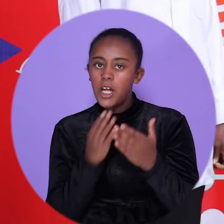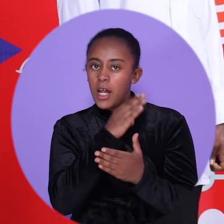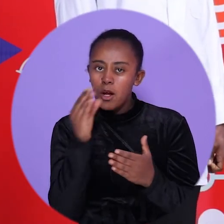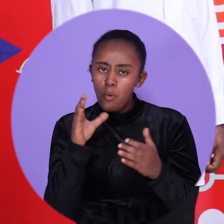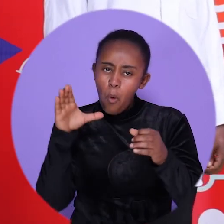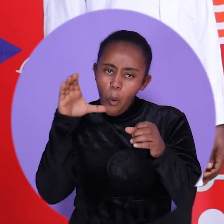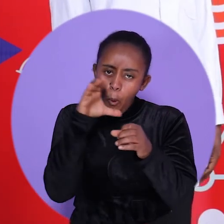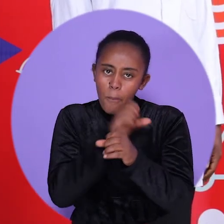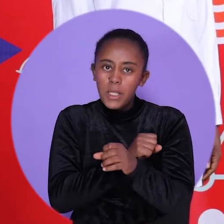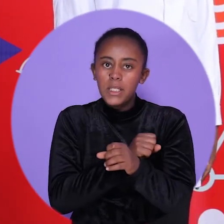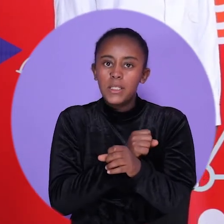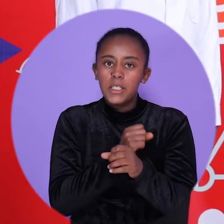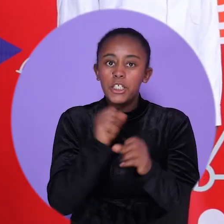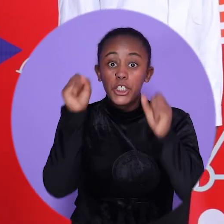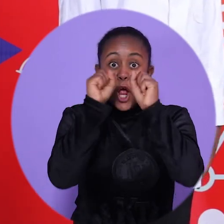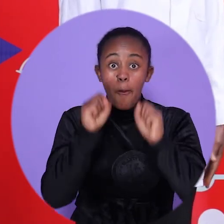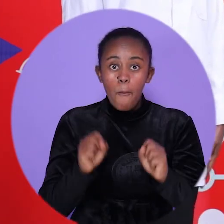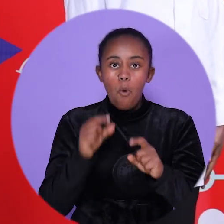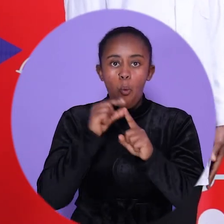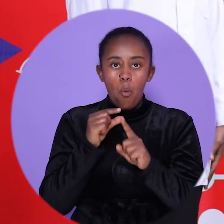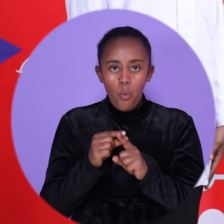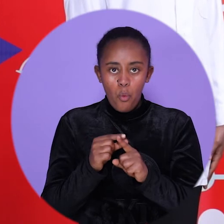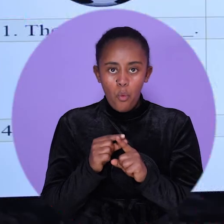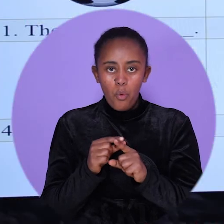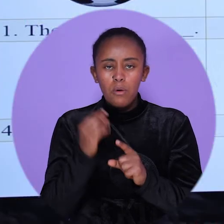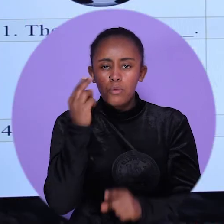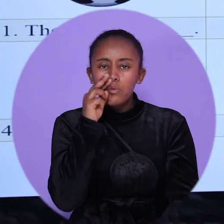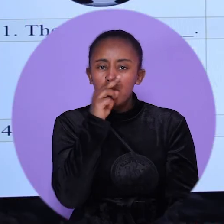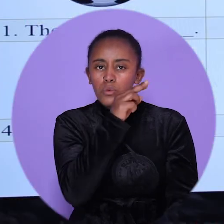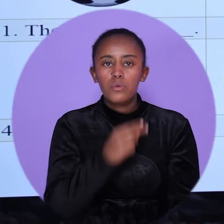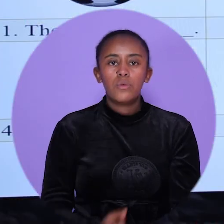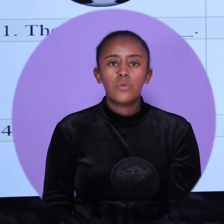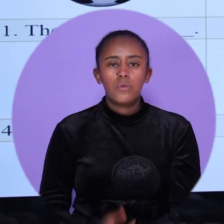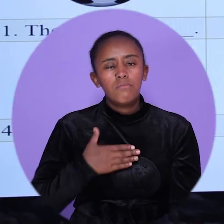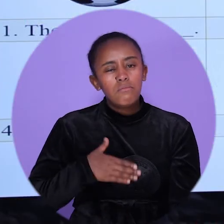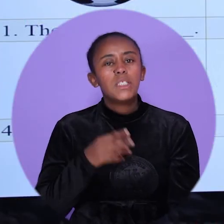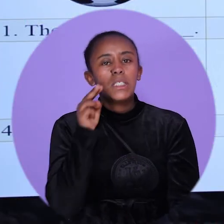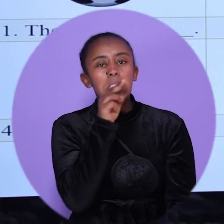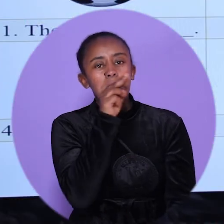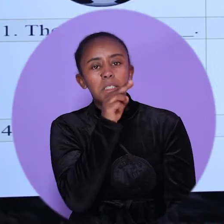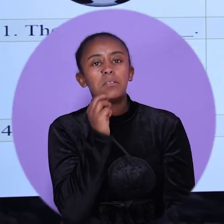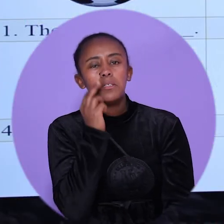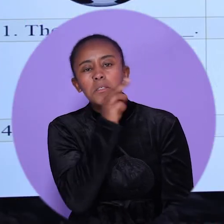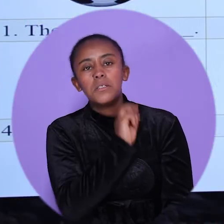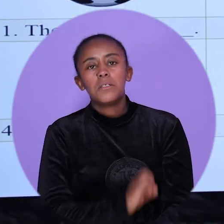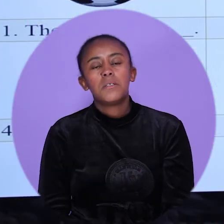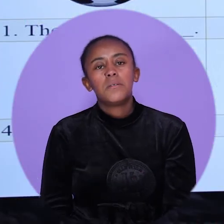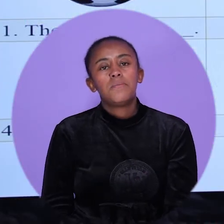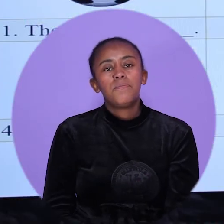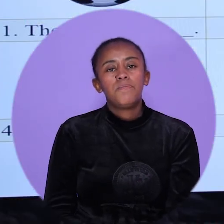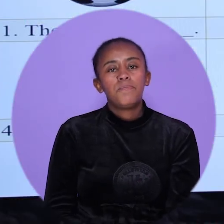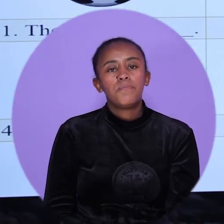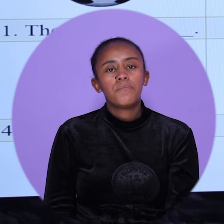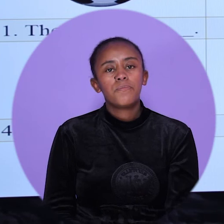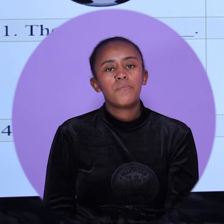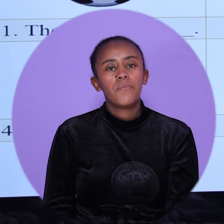sentence with a shape words. Student, please see those pictures carefully. There